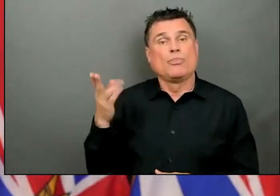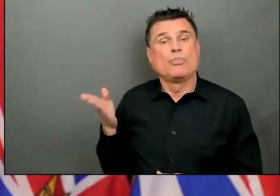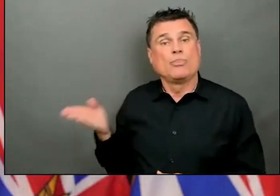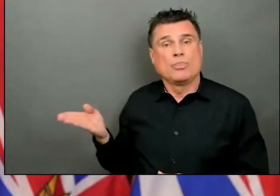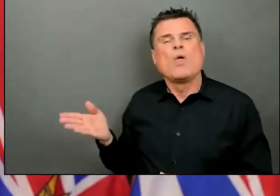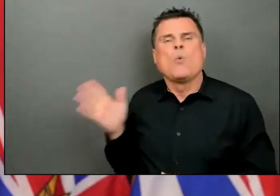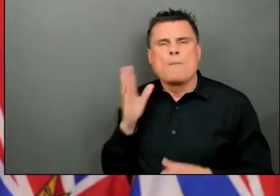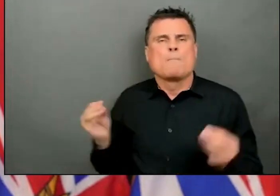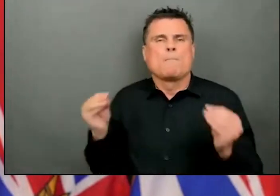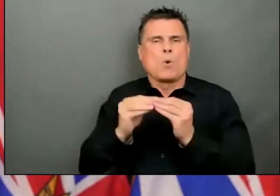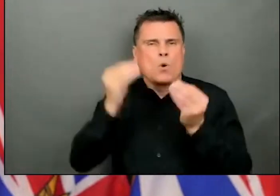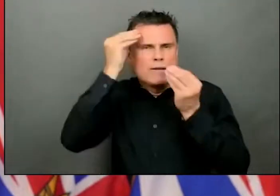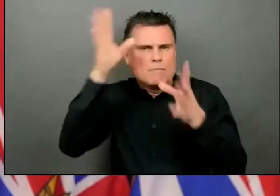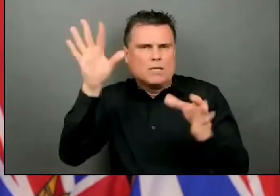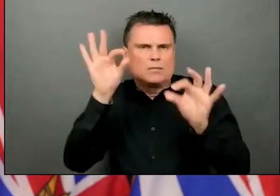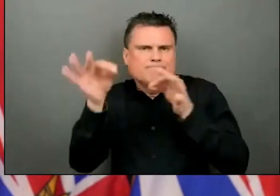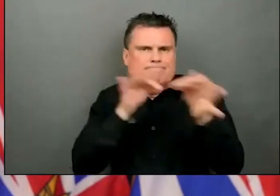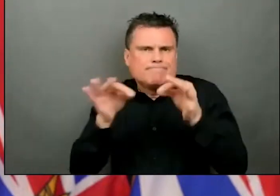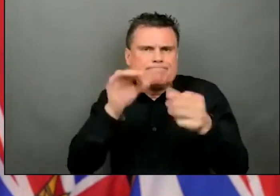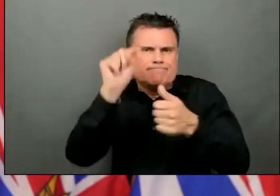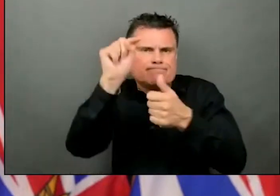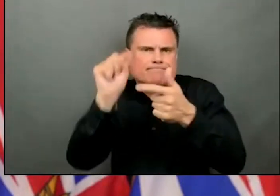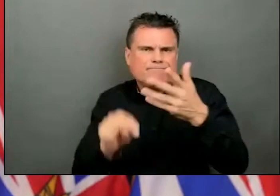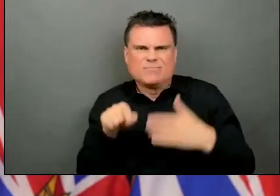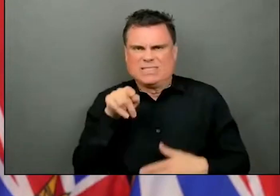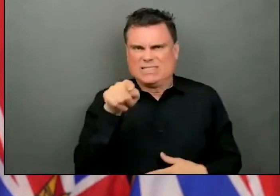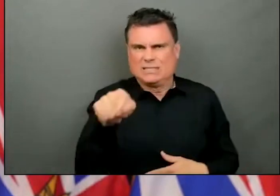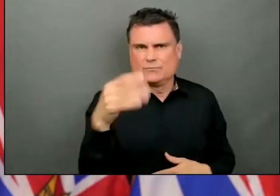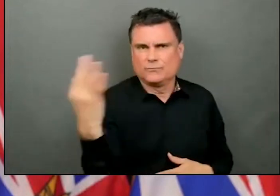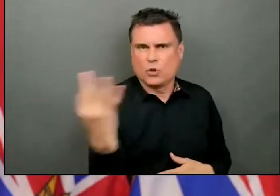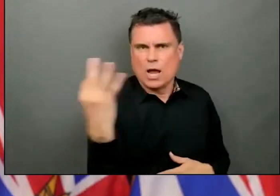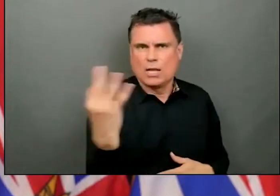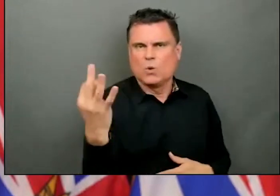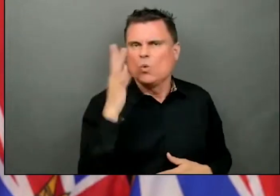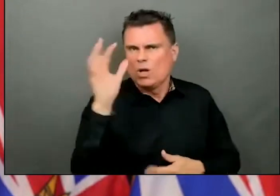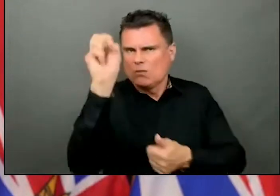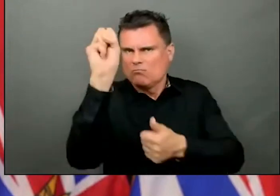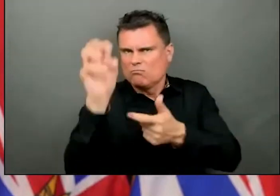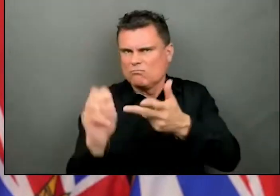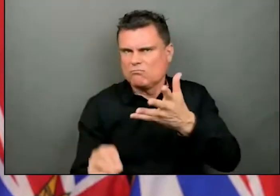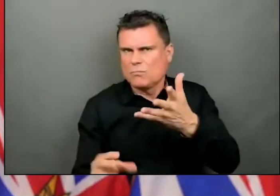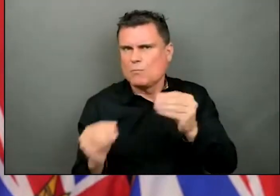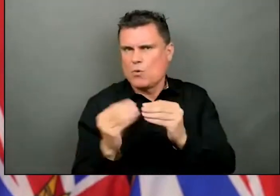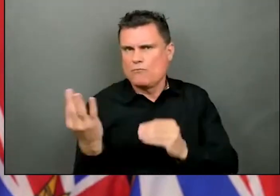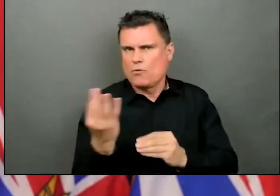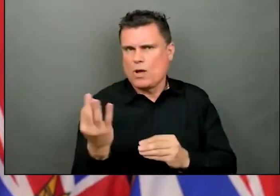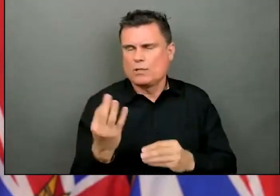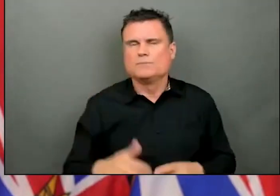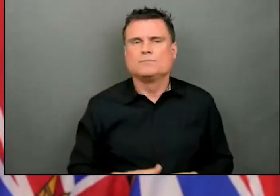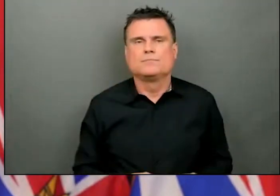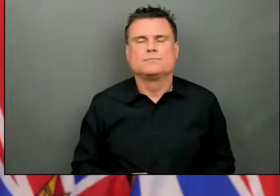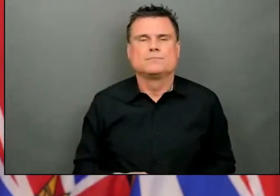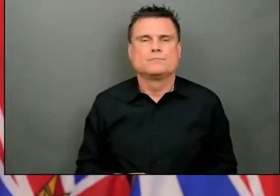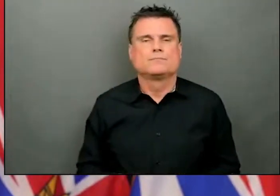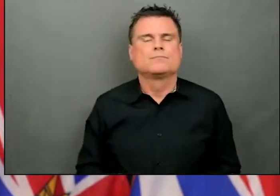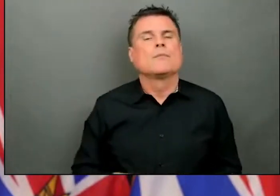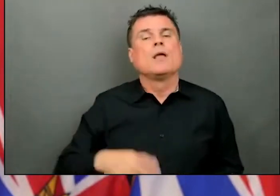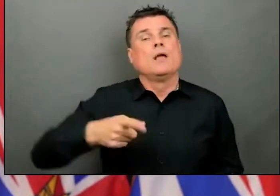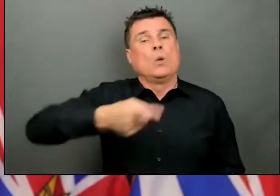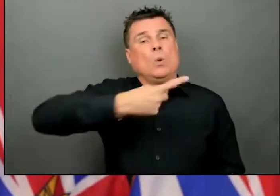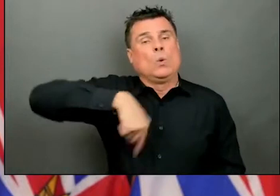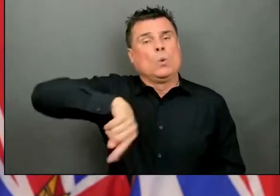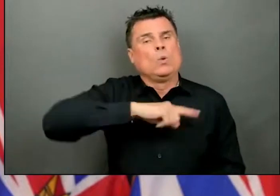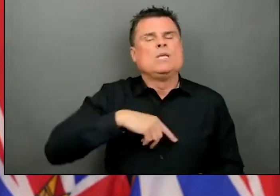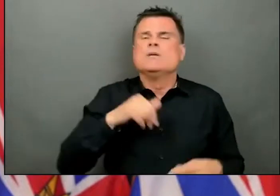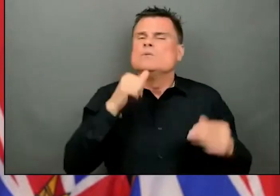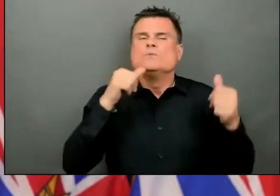provincial leads and bring forward proposals that can't be enforced, or quite frankly that reduce confidence in our